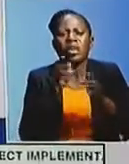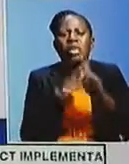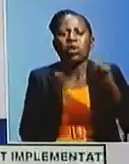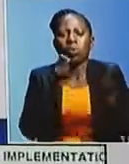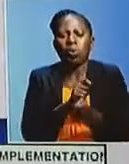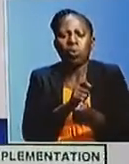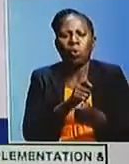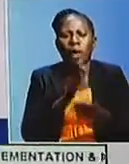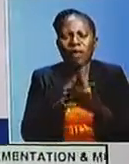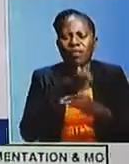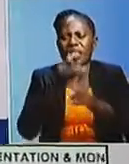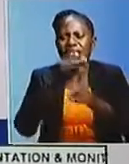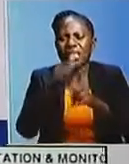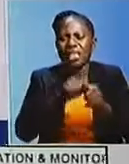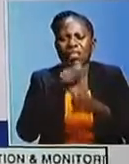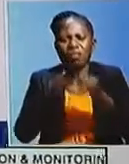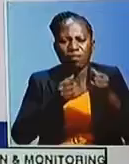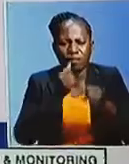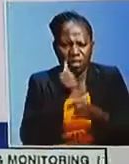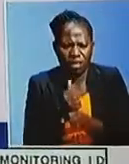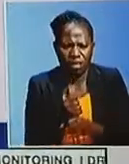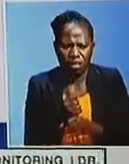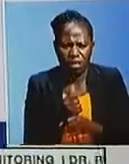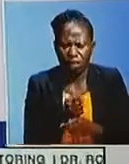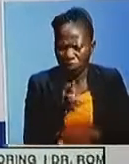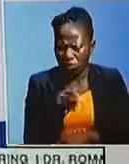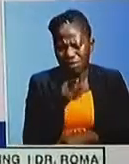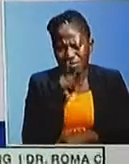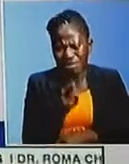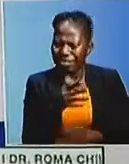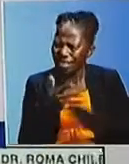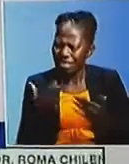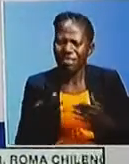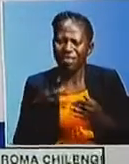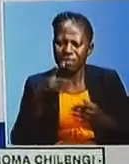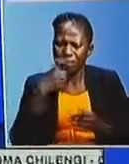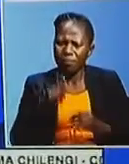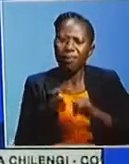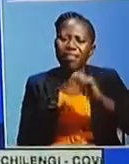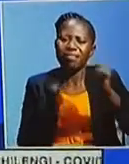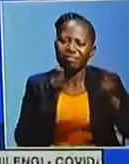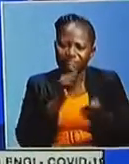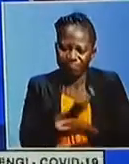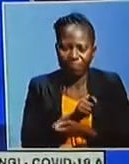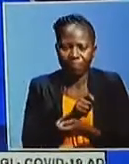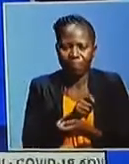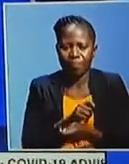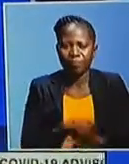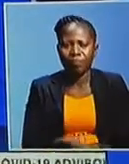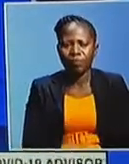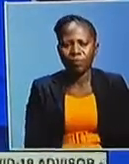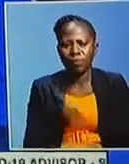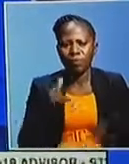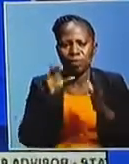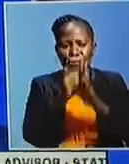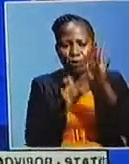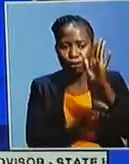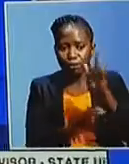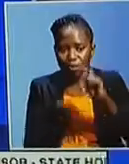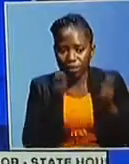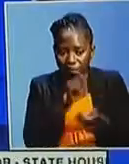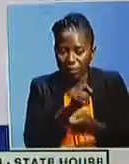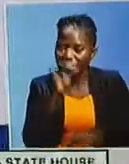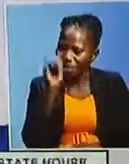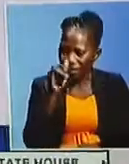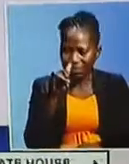end of the financial year. So these are some of the things that we may begin to change. So you're asking for some constitutional review? The constitutional